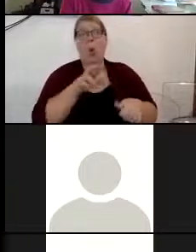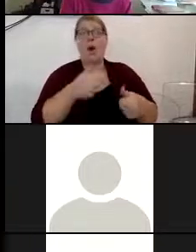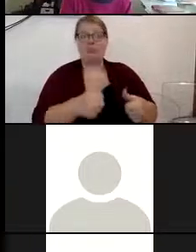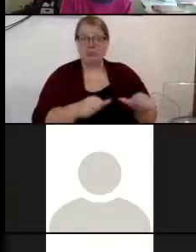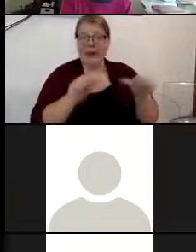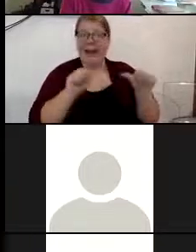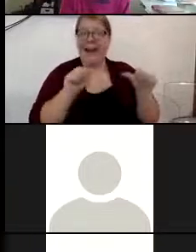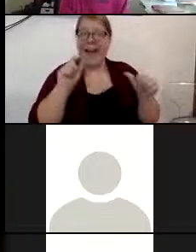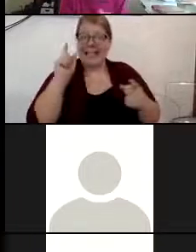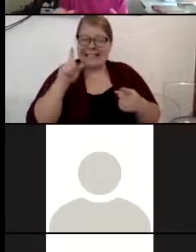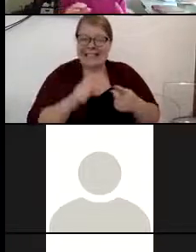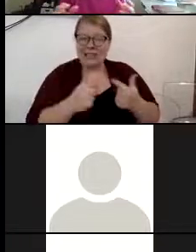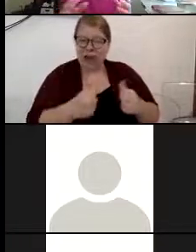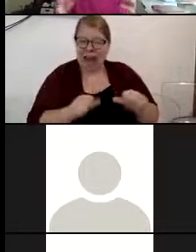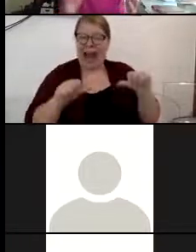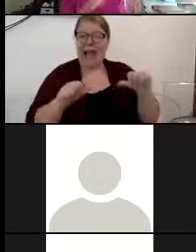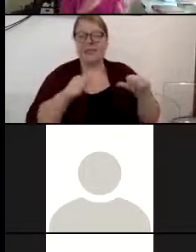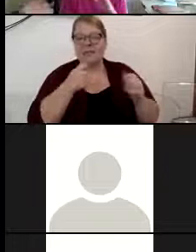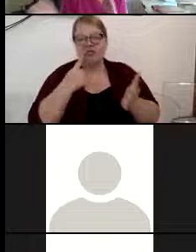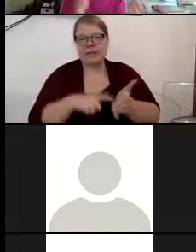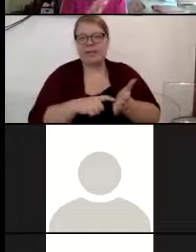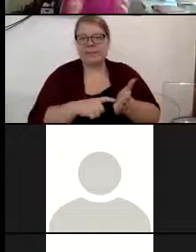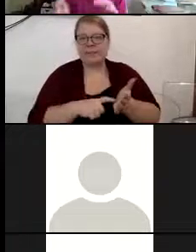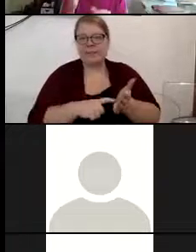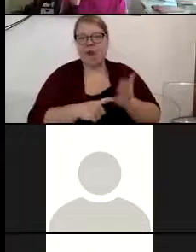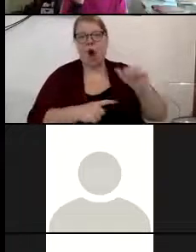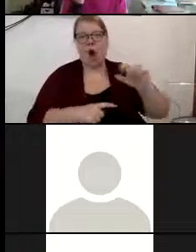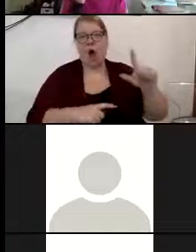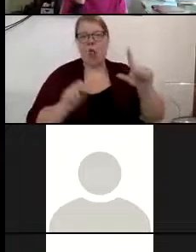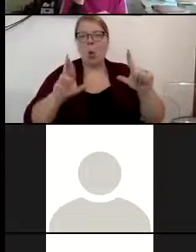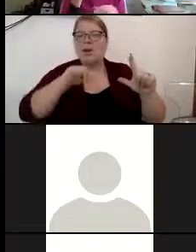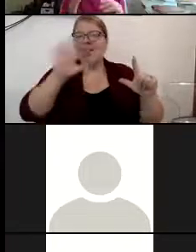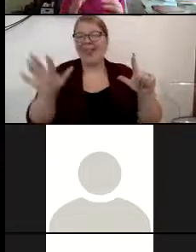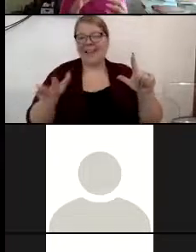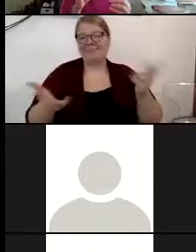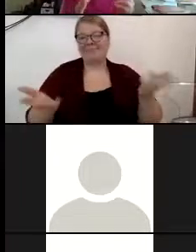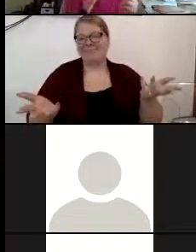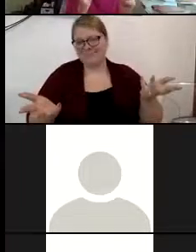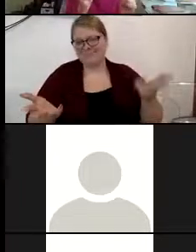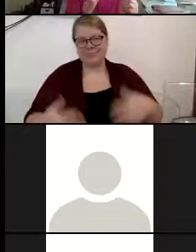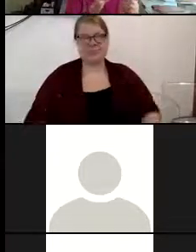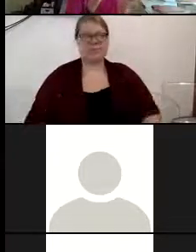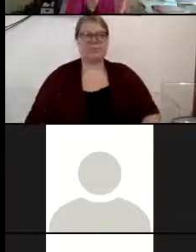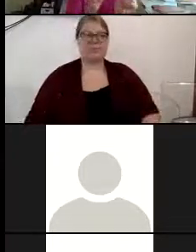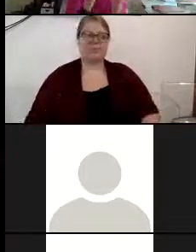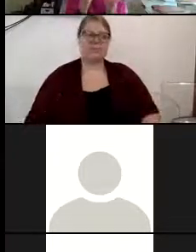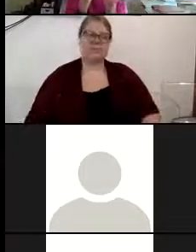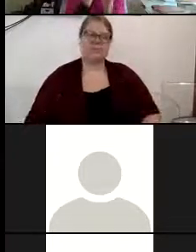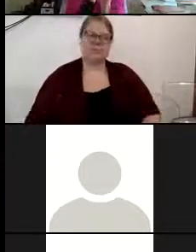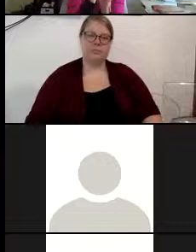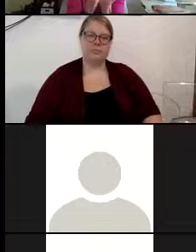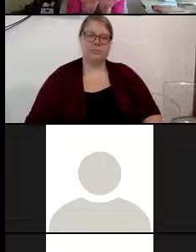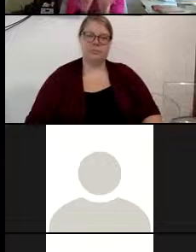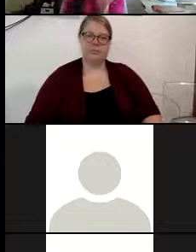down. So it's an all or nothing kind of approach, you know, and it doesn't help